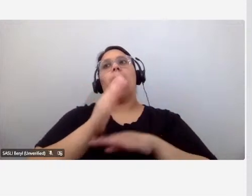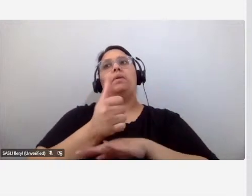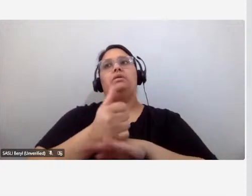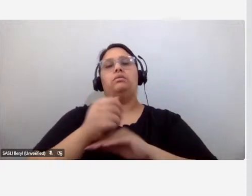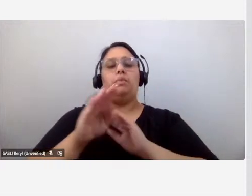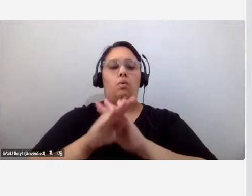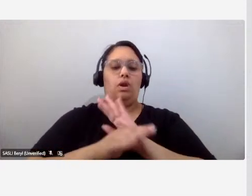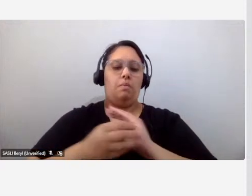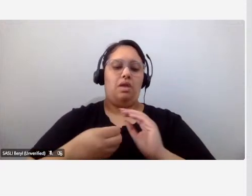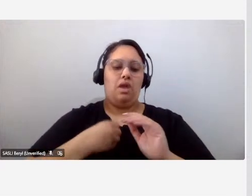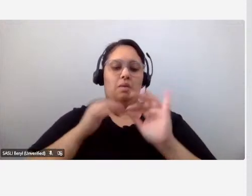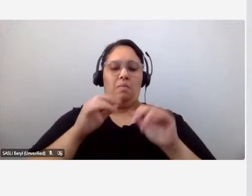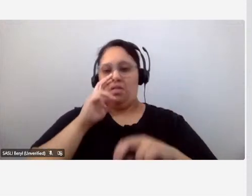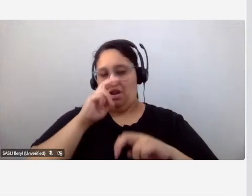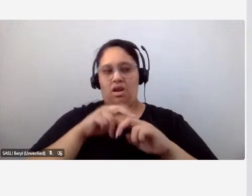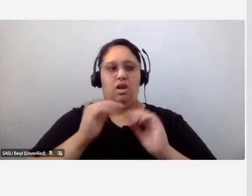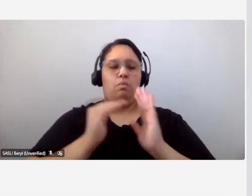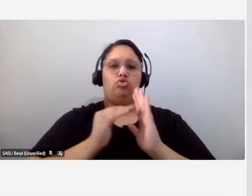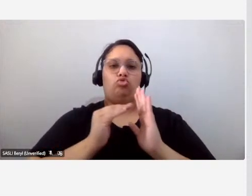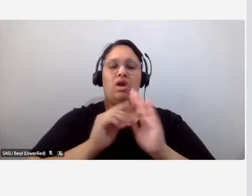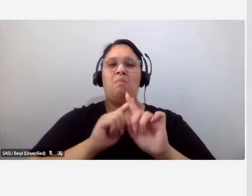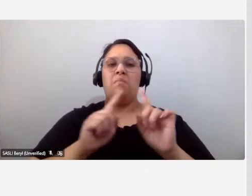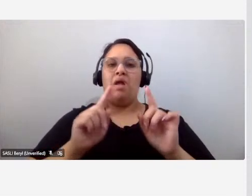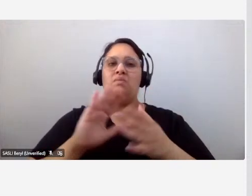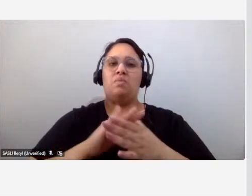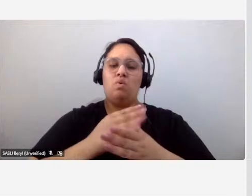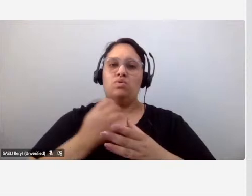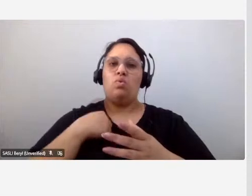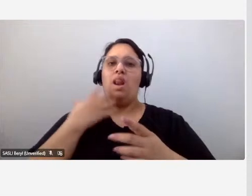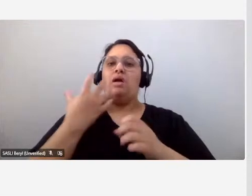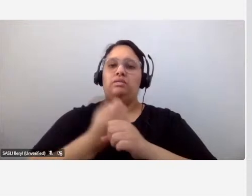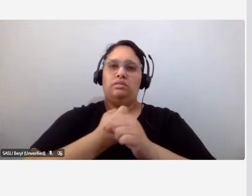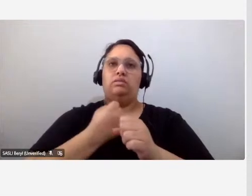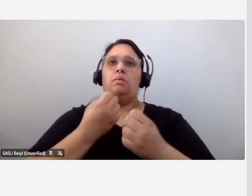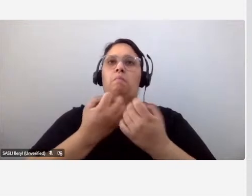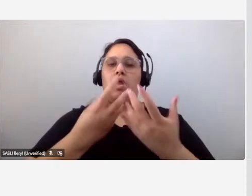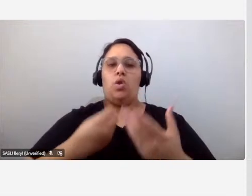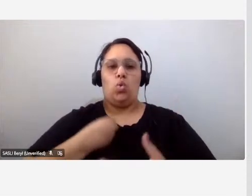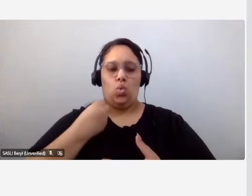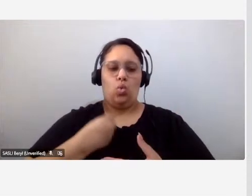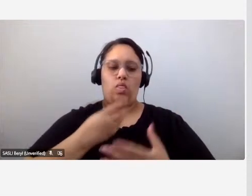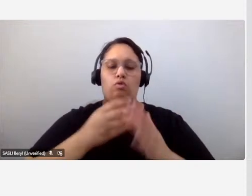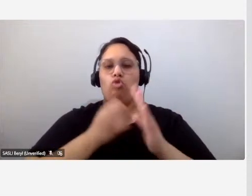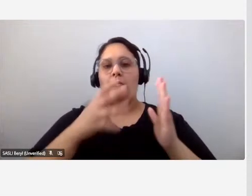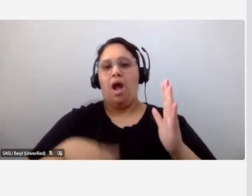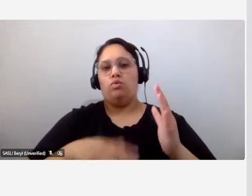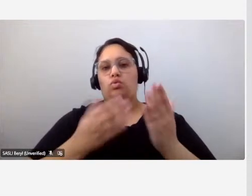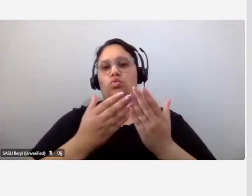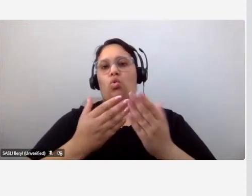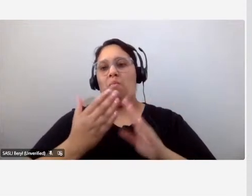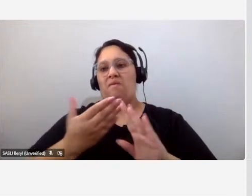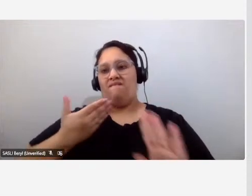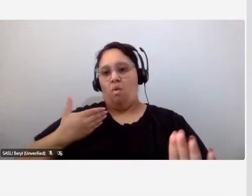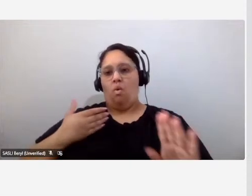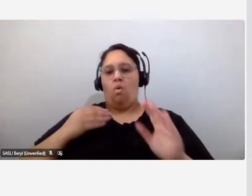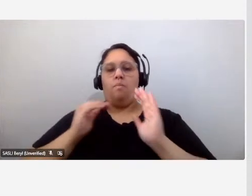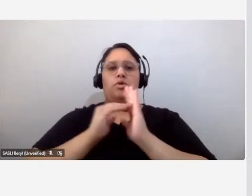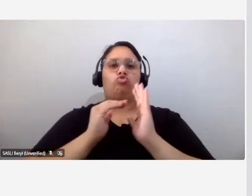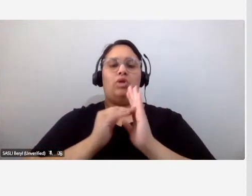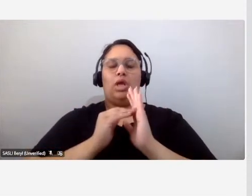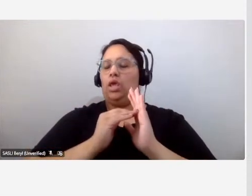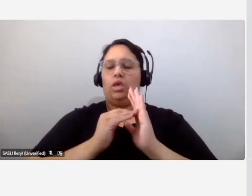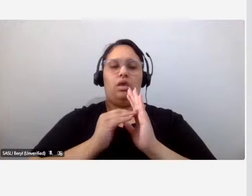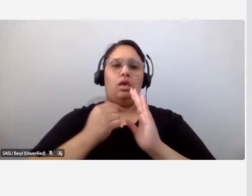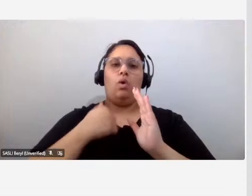young people need a matric. But because we realize that there are many young people that drop out of school before matric,